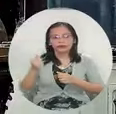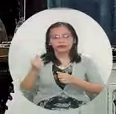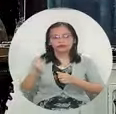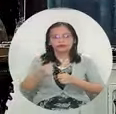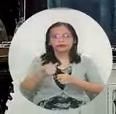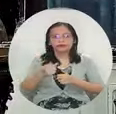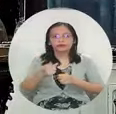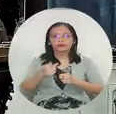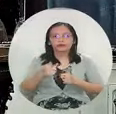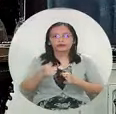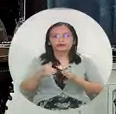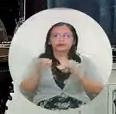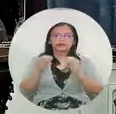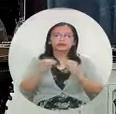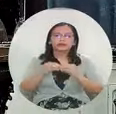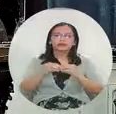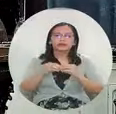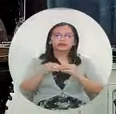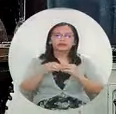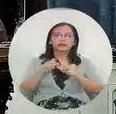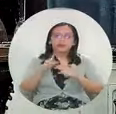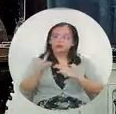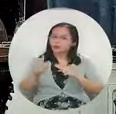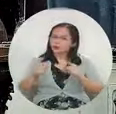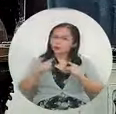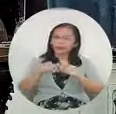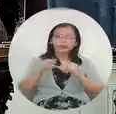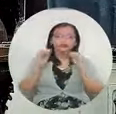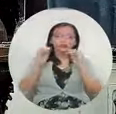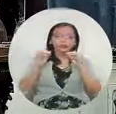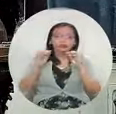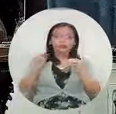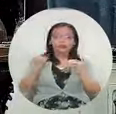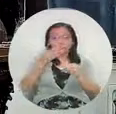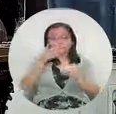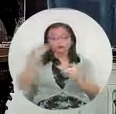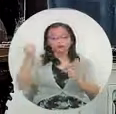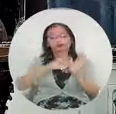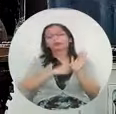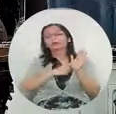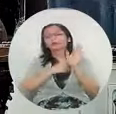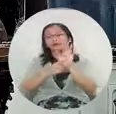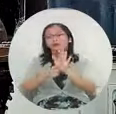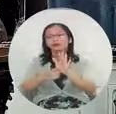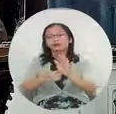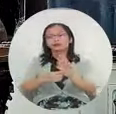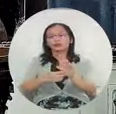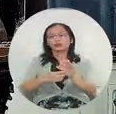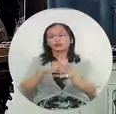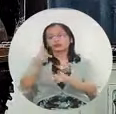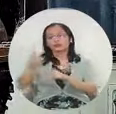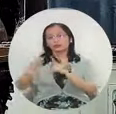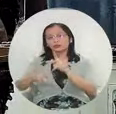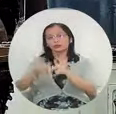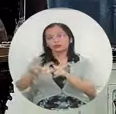And have taught you publicly and from house to house. Now his ministry was public